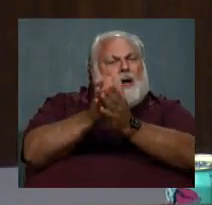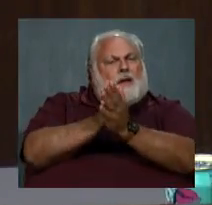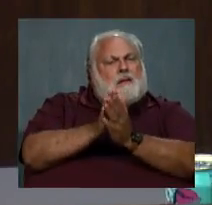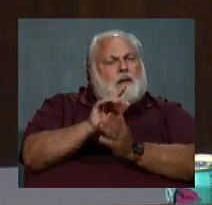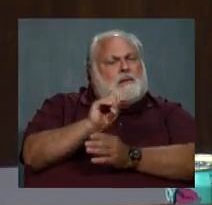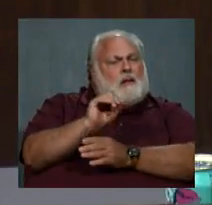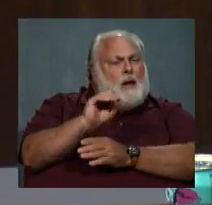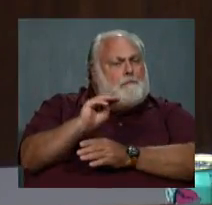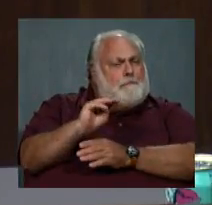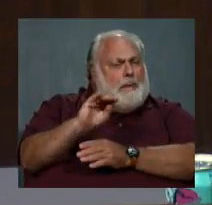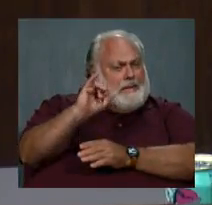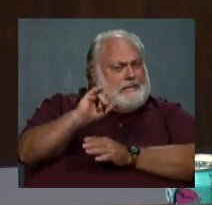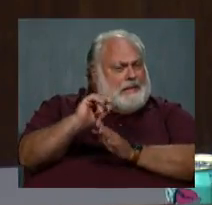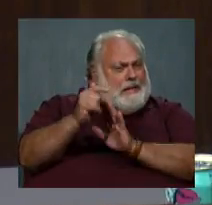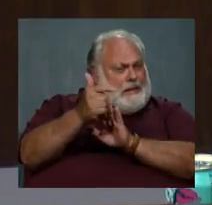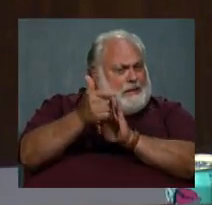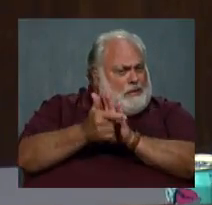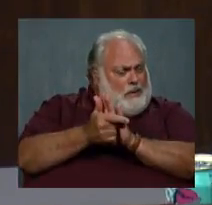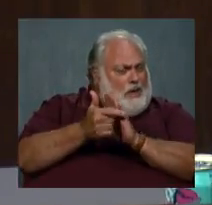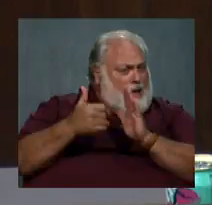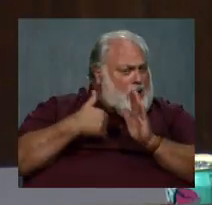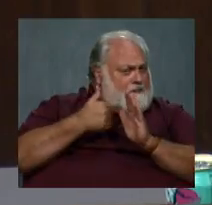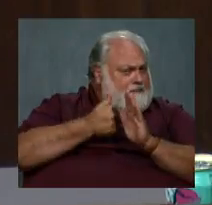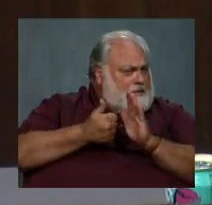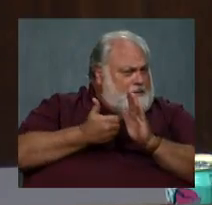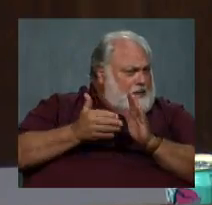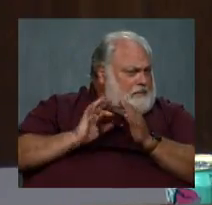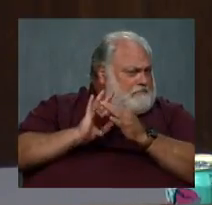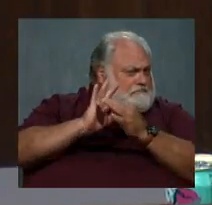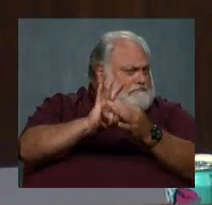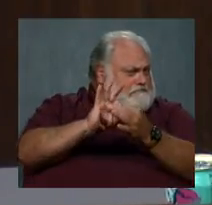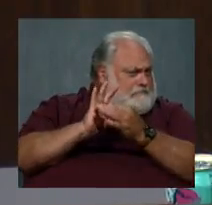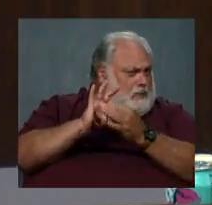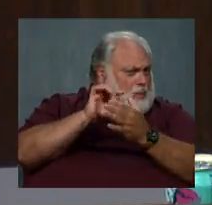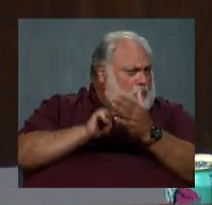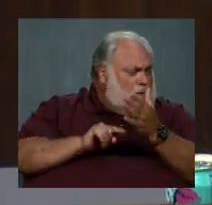Tom, does this ordinance have anything to do with what I was asking?